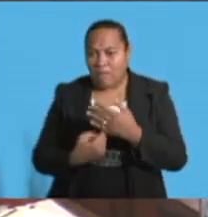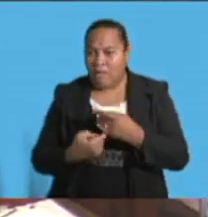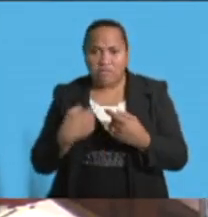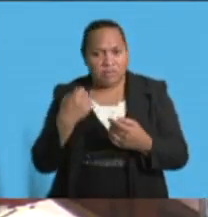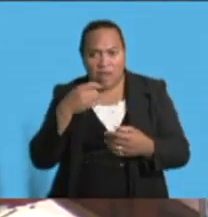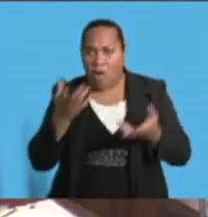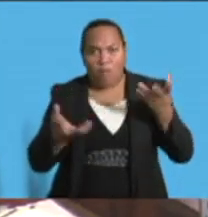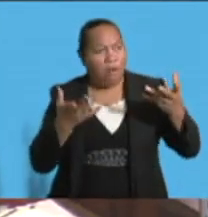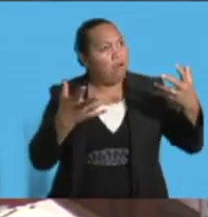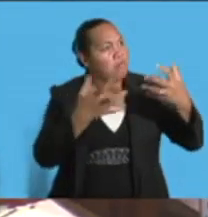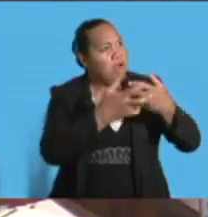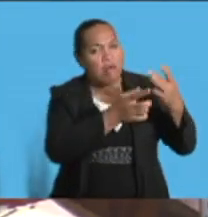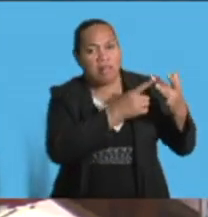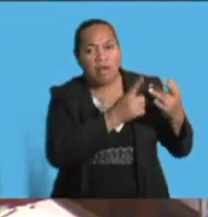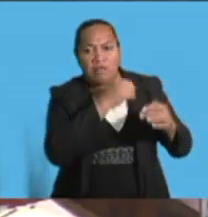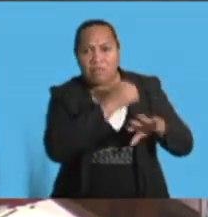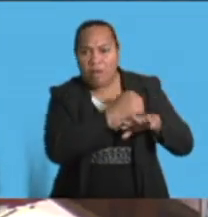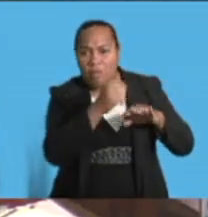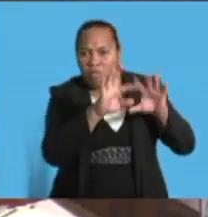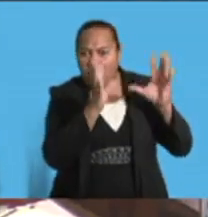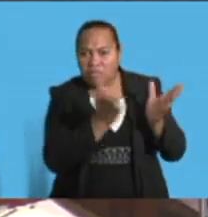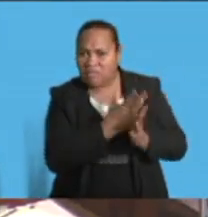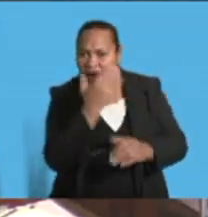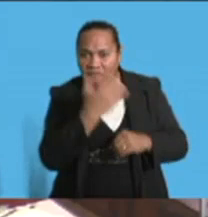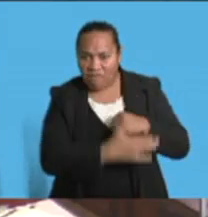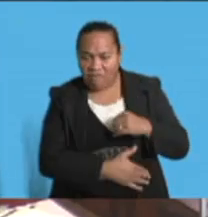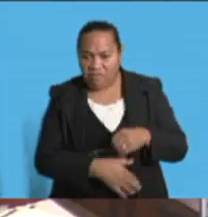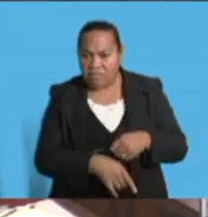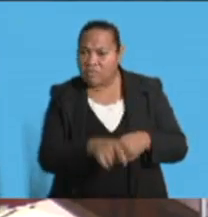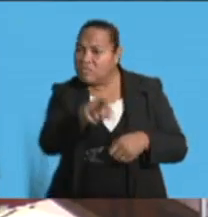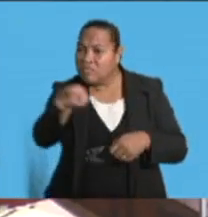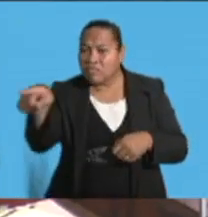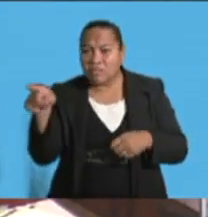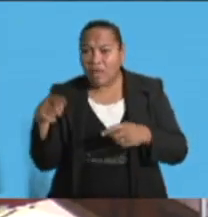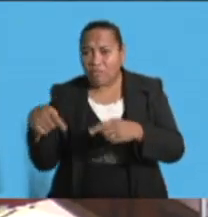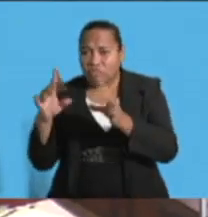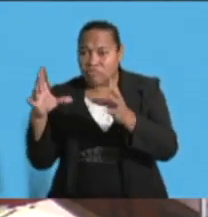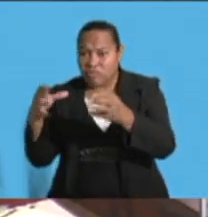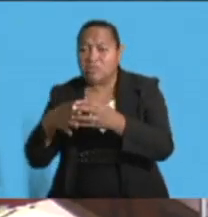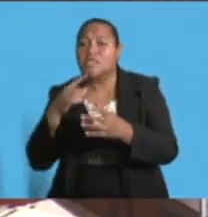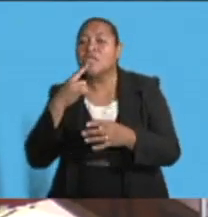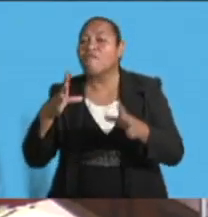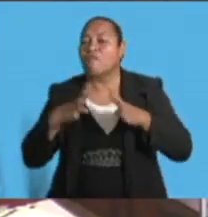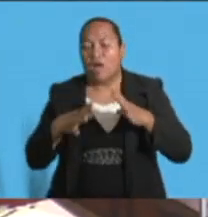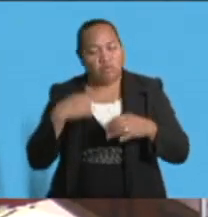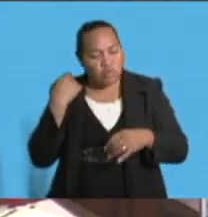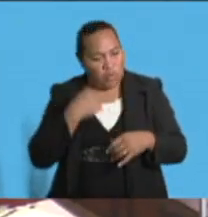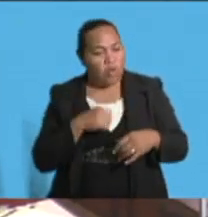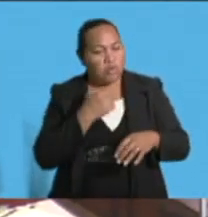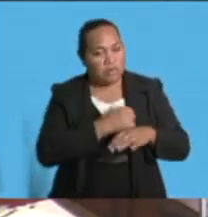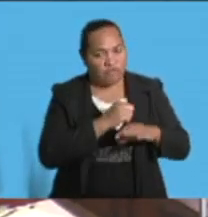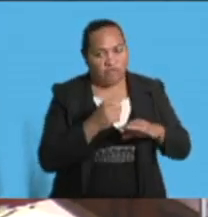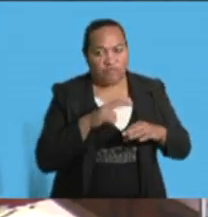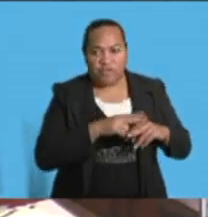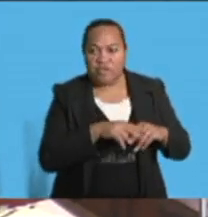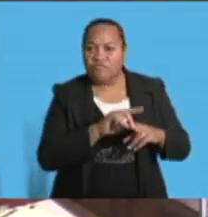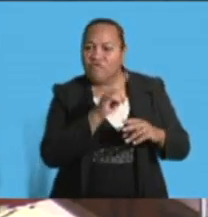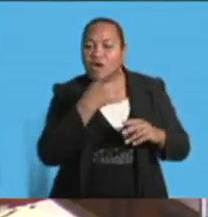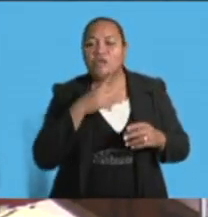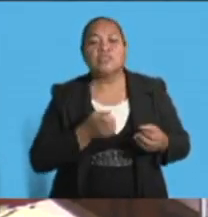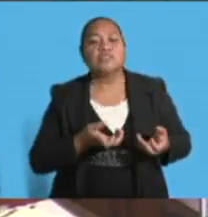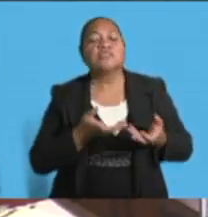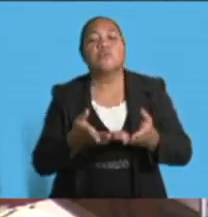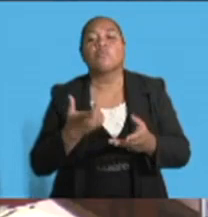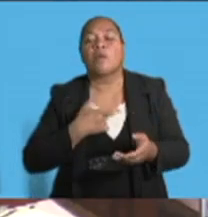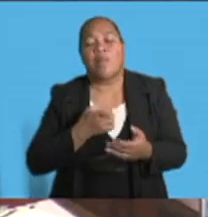world does that. They call it freebies, but we do it because we love and care about our people and their